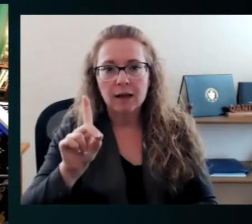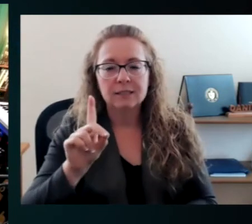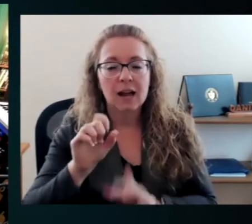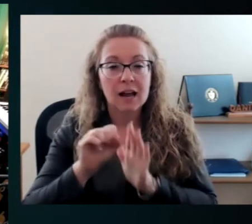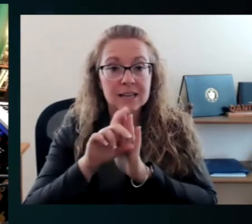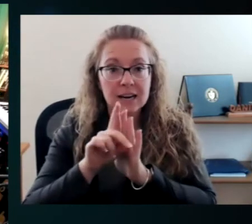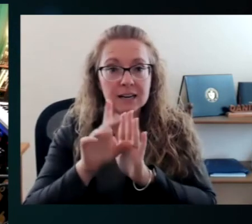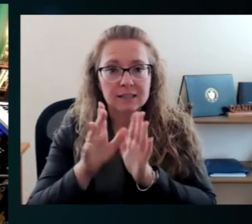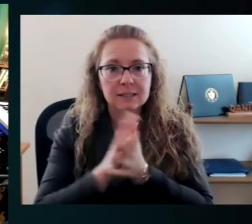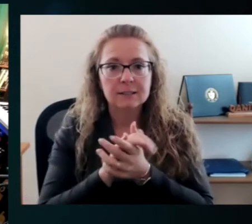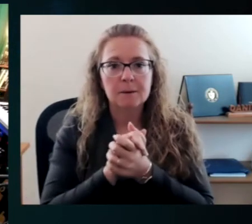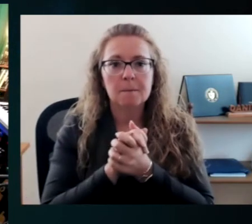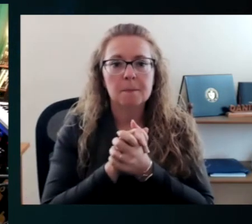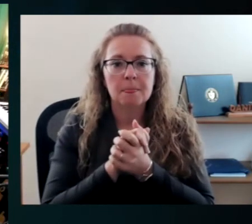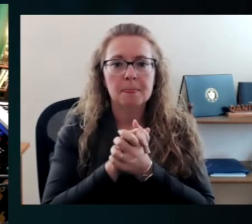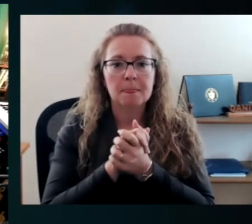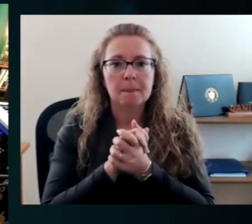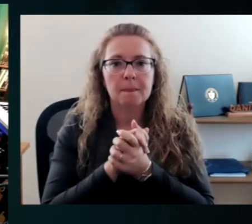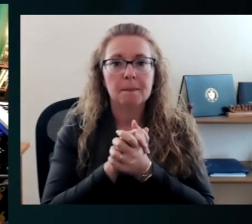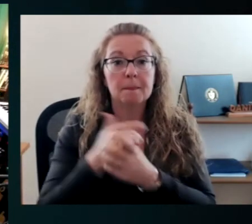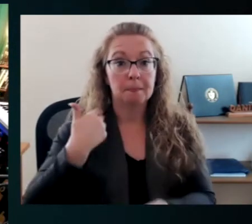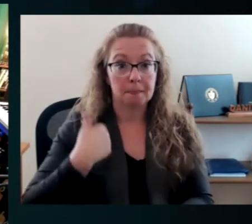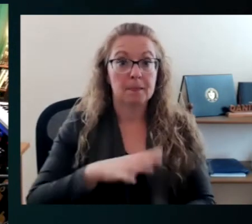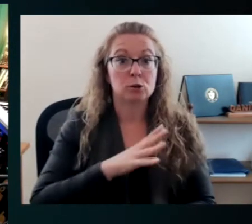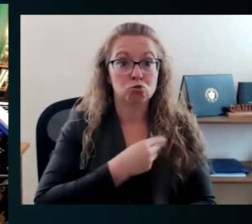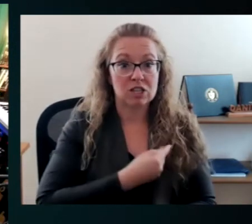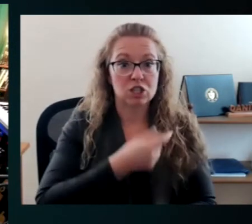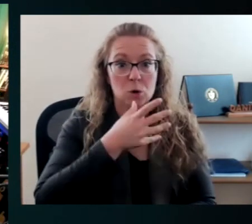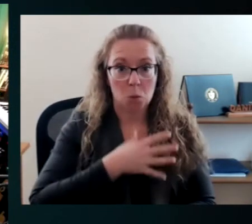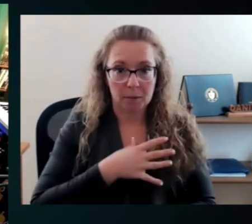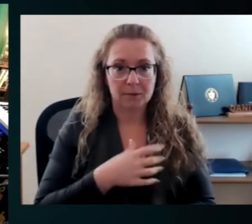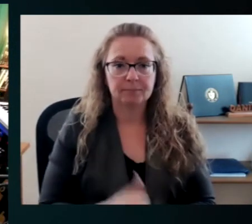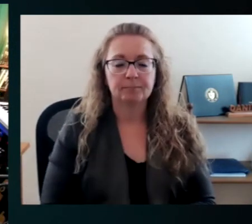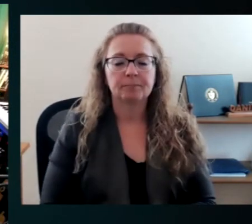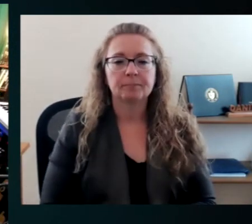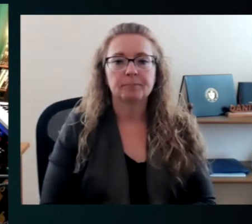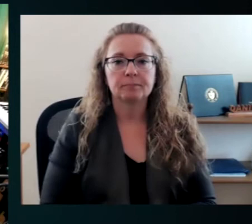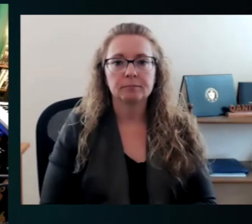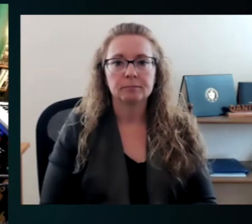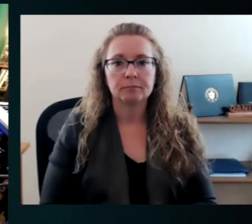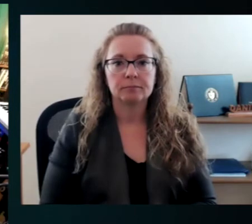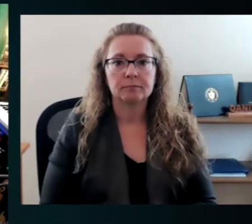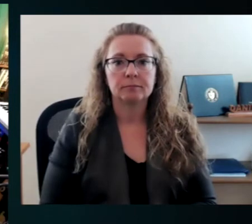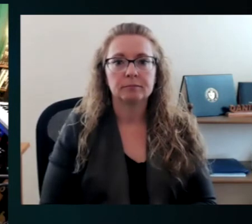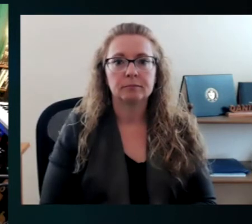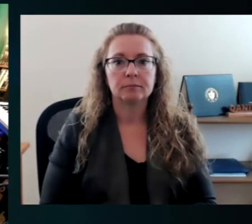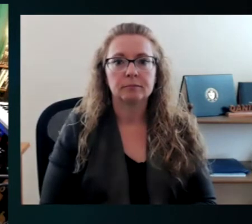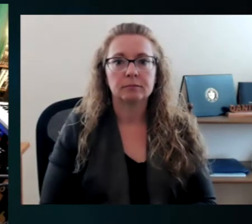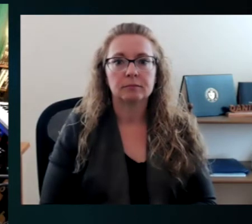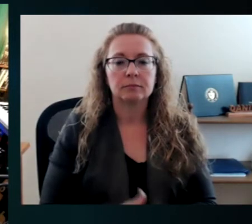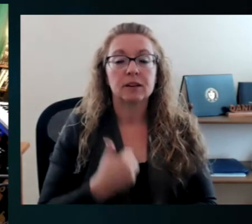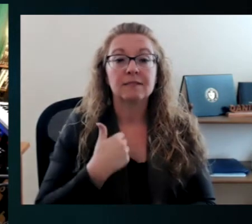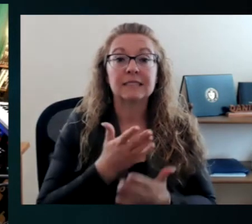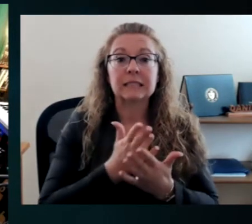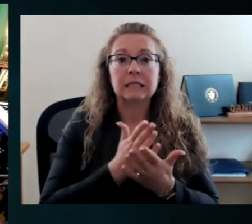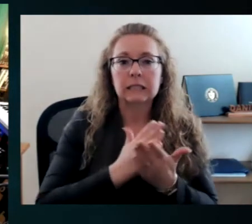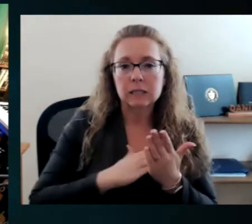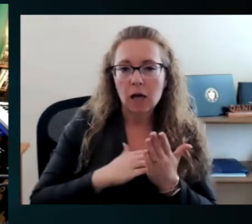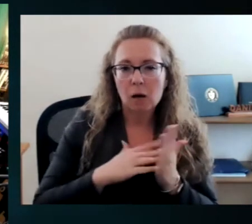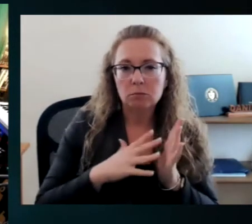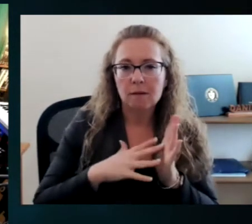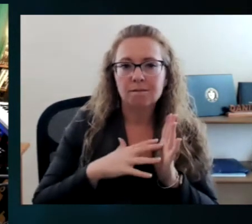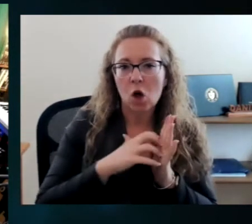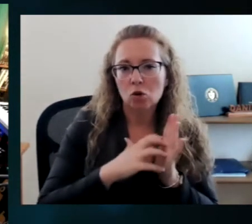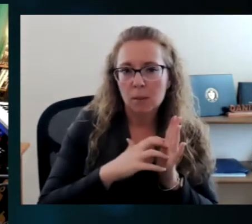part, like I'm a transgender woman, and so I have some vulnerabilities, but